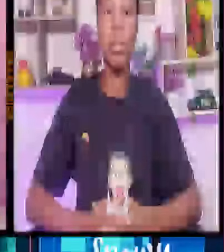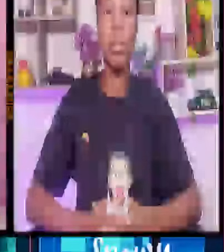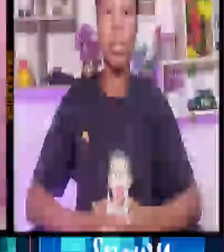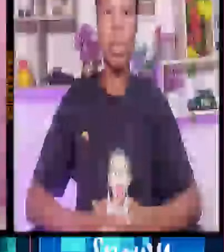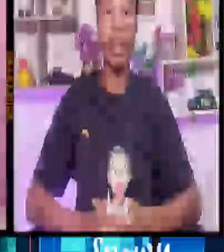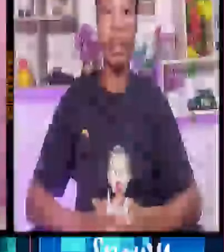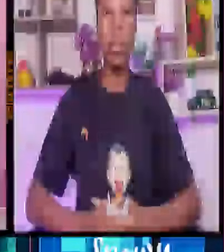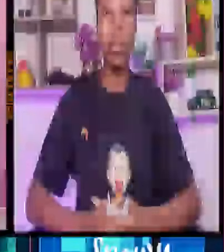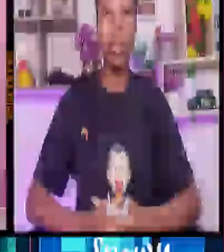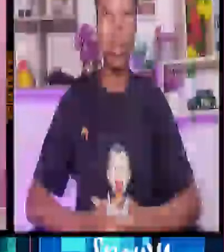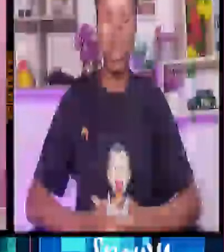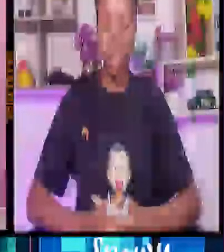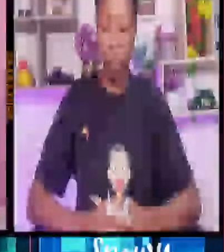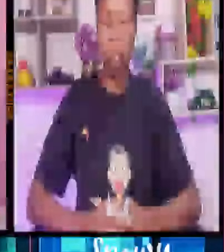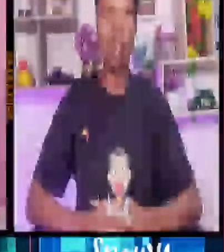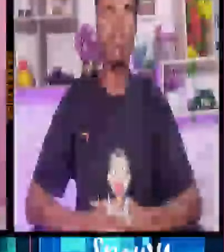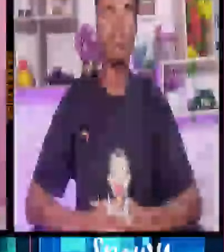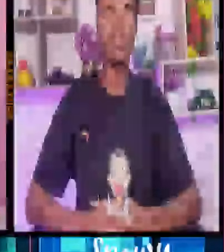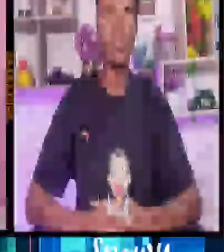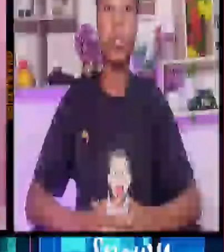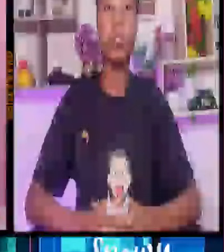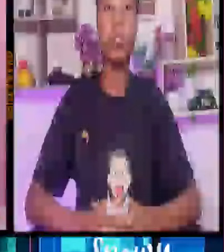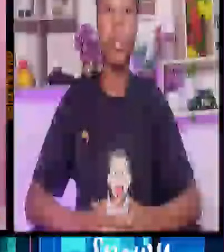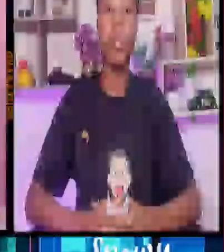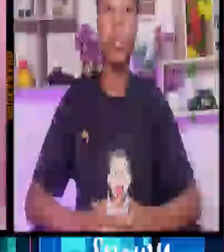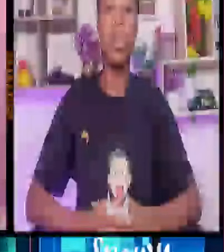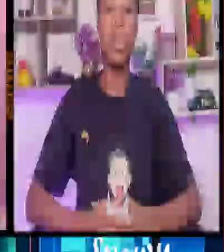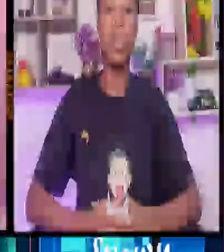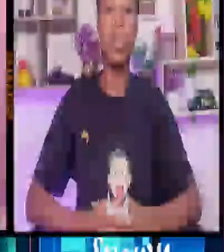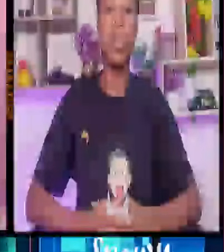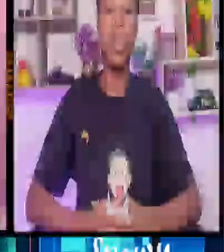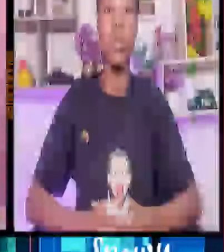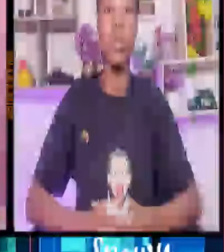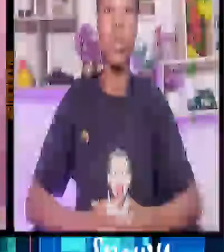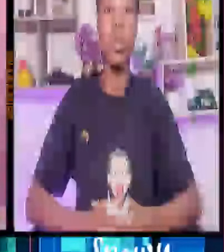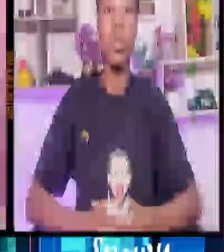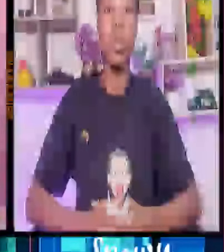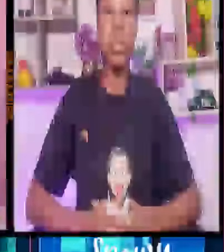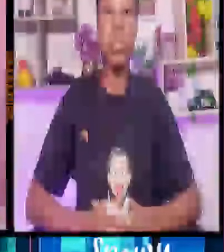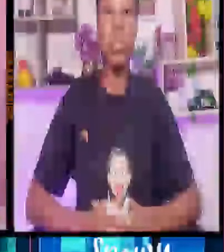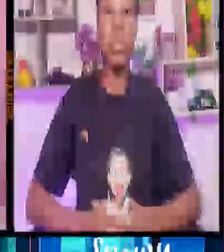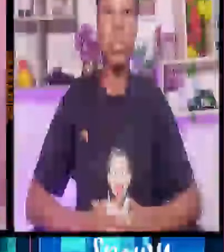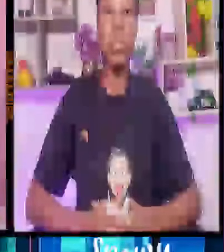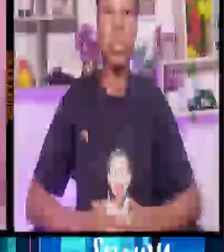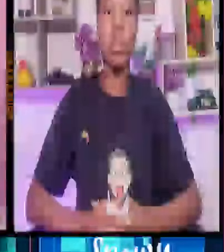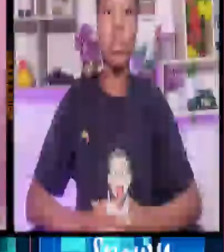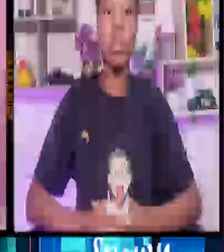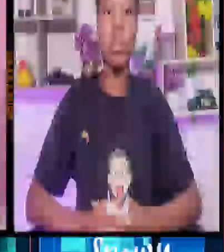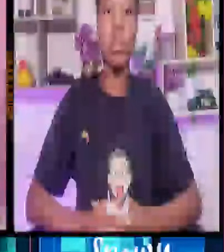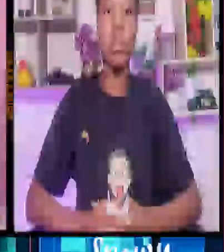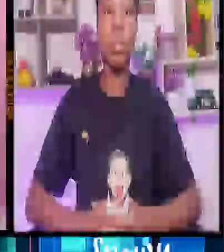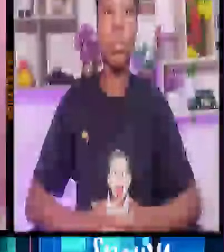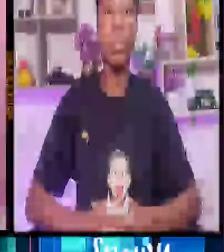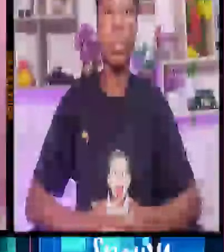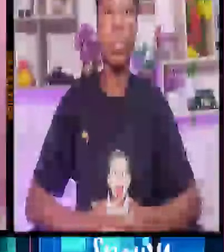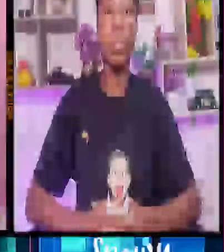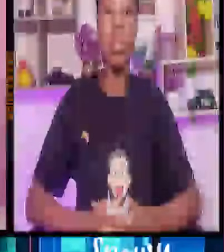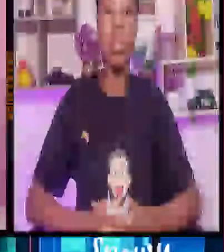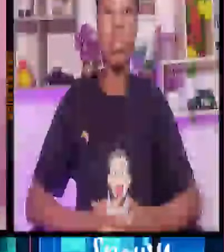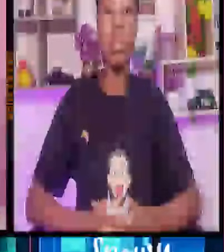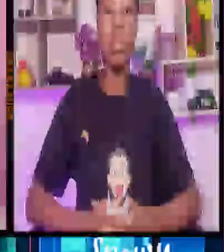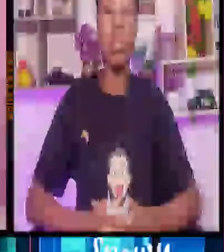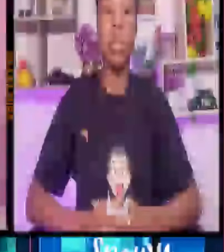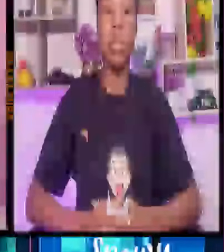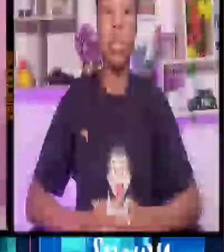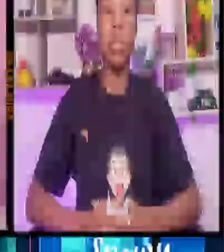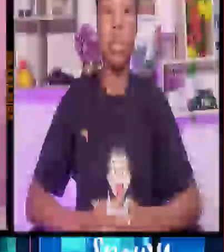about 2.1 million votes difference. Clearly, you realize that such a performance is not a performance that is so remarkable that the party